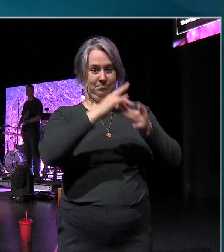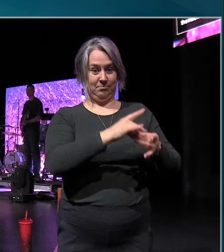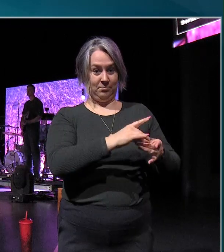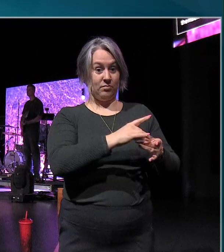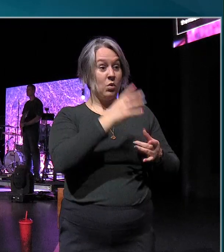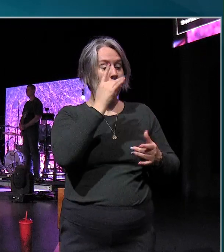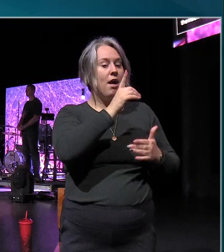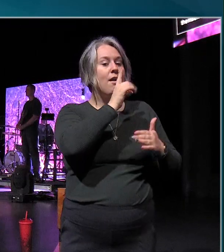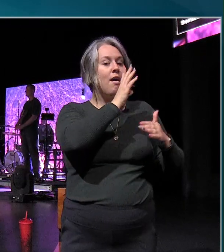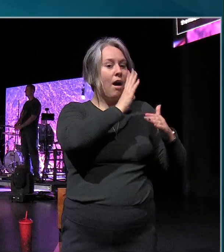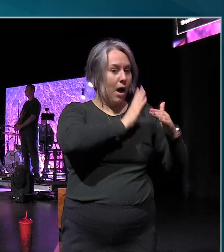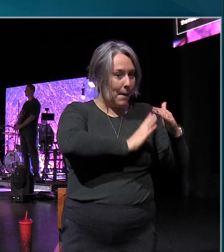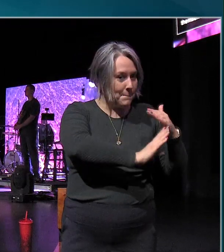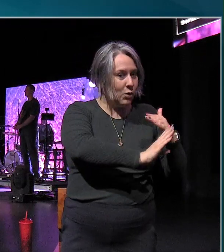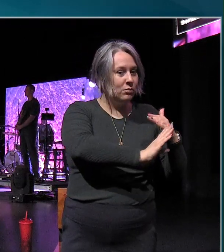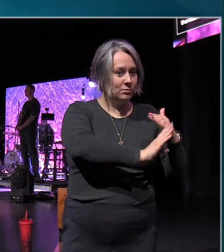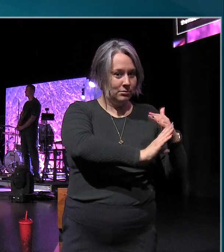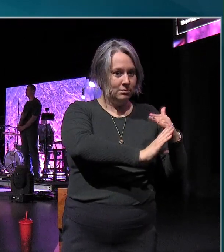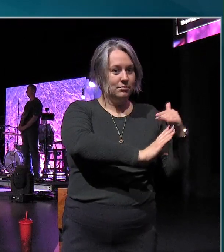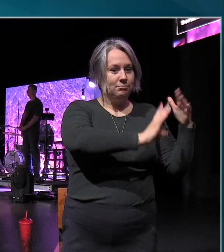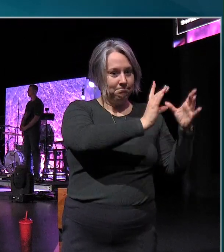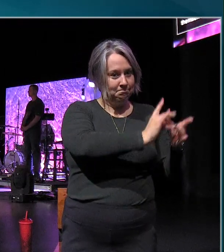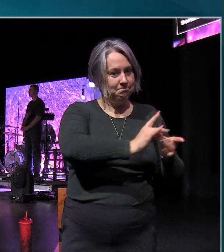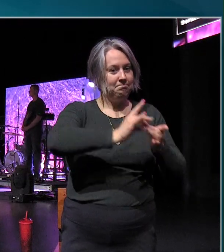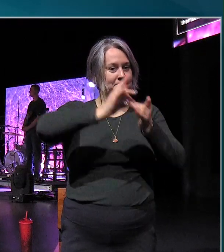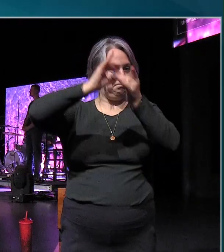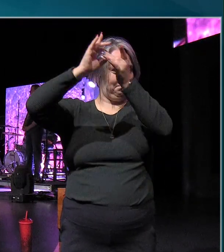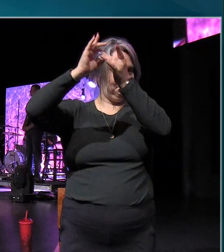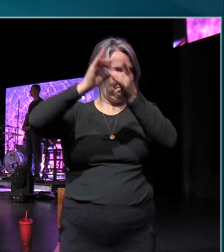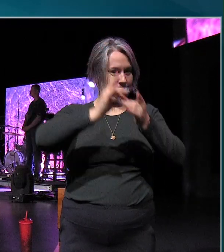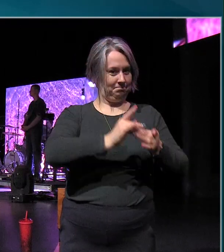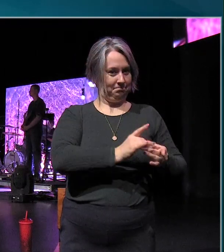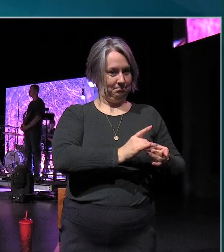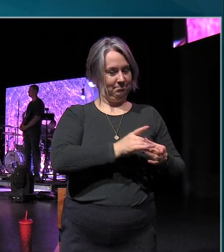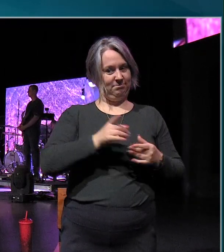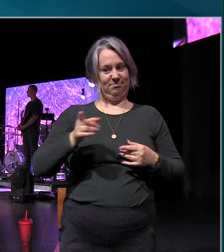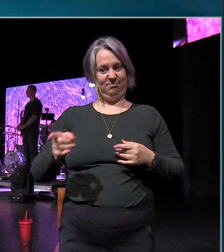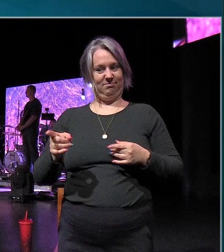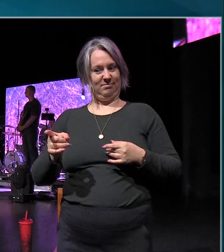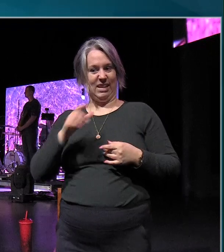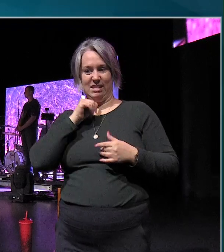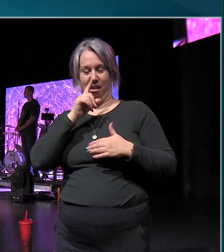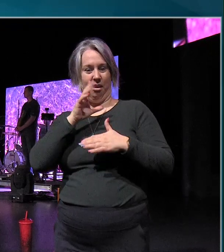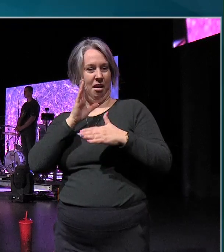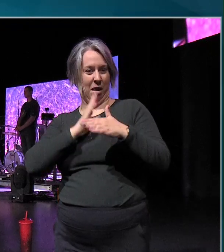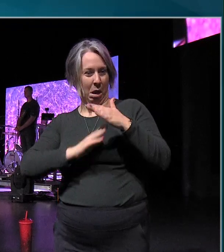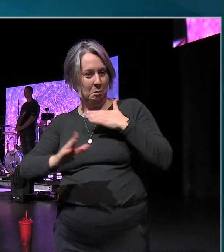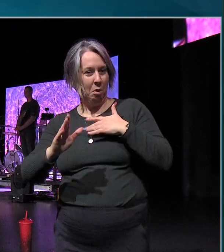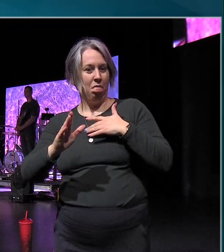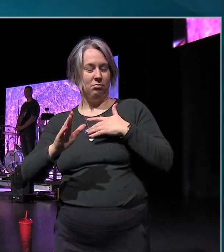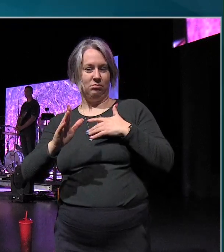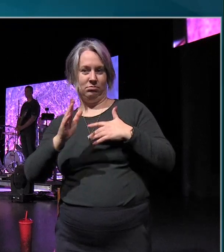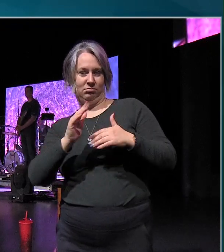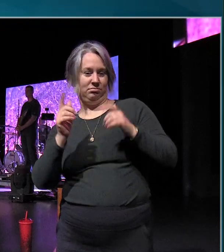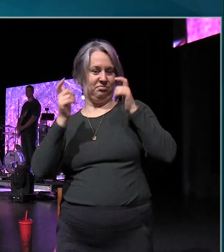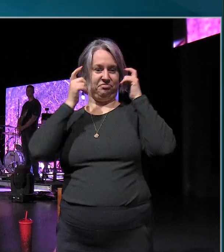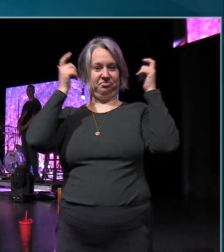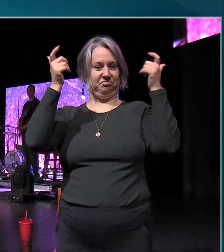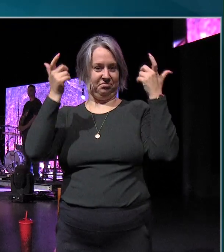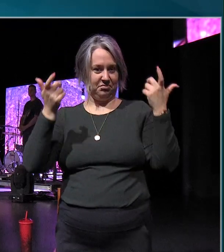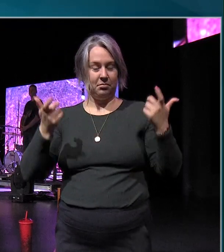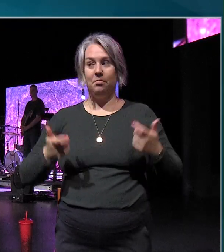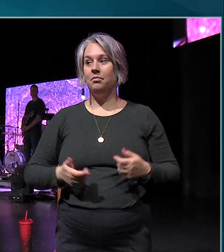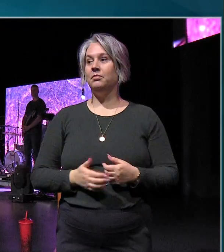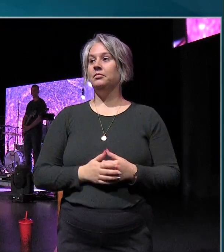themselves will be exalted." We're going to be talking about crossroads this morning. We're in a series about crossroads, and those